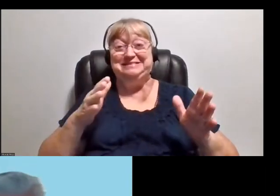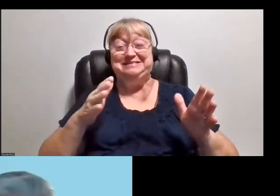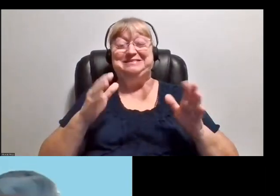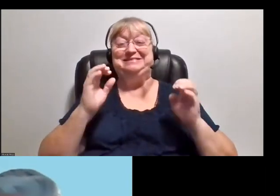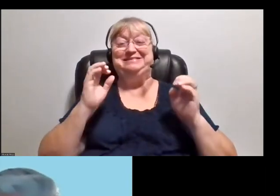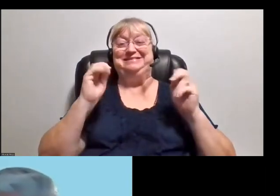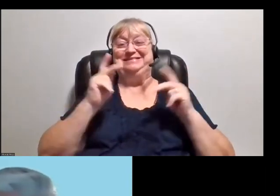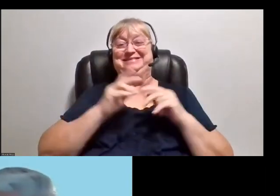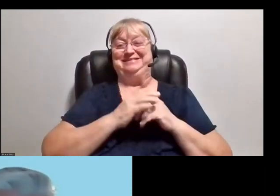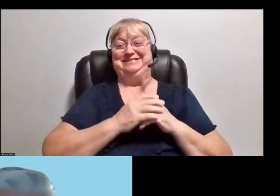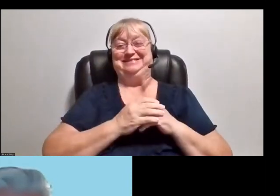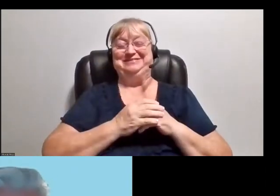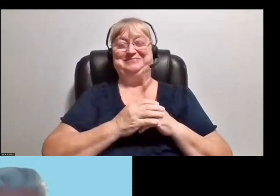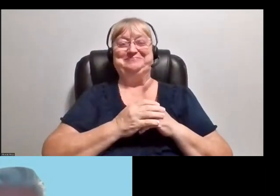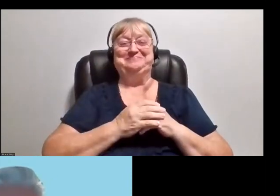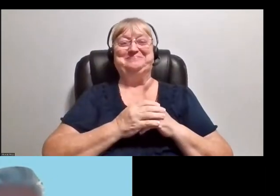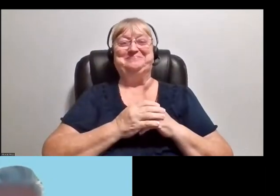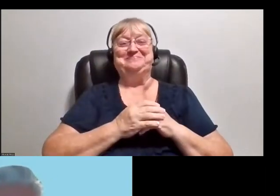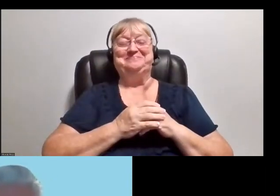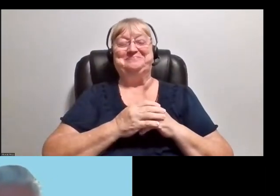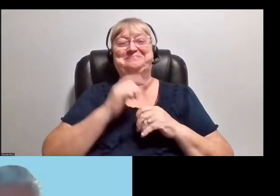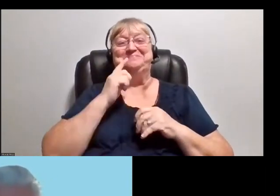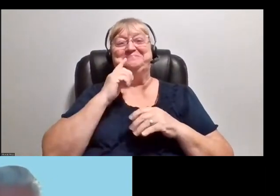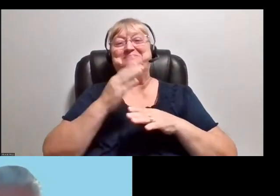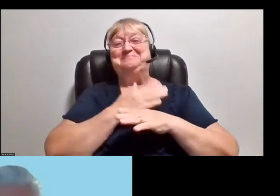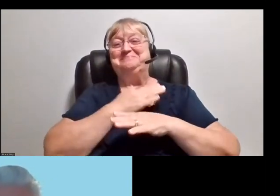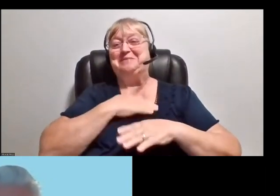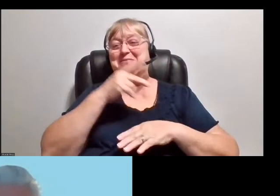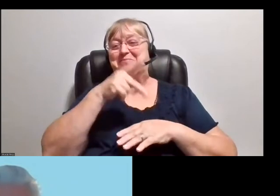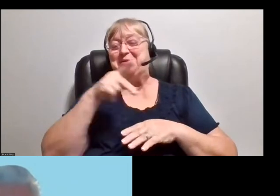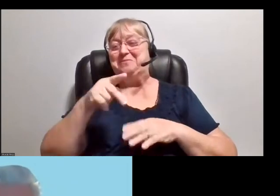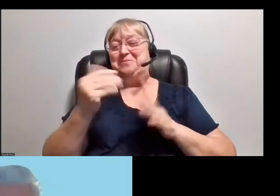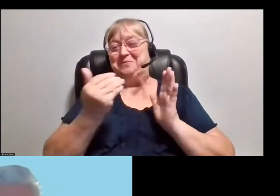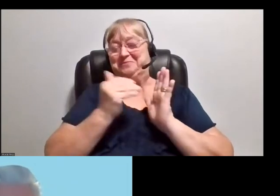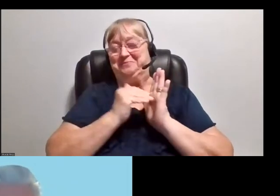right. I'm going to share my PowerPoint again.